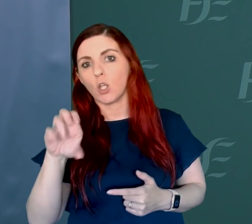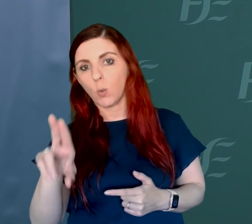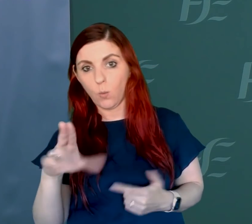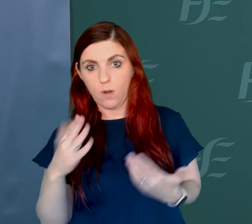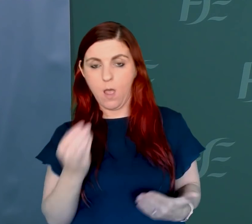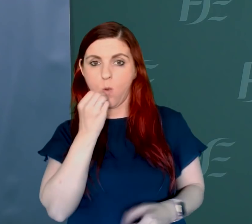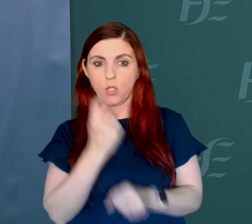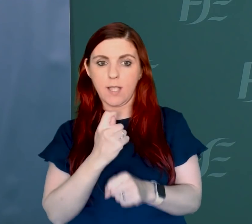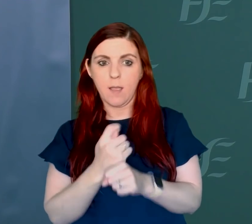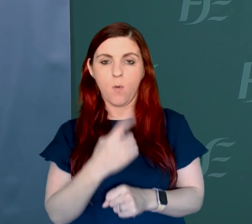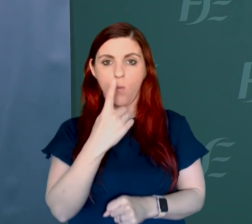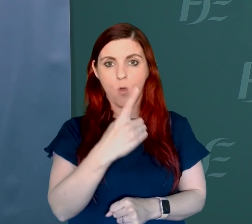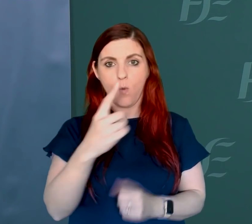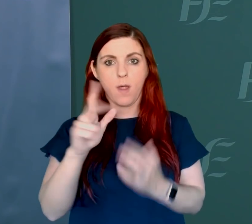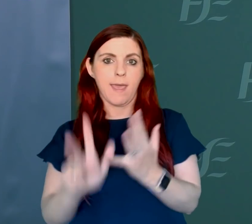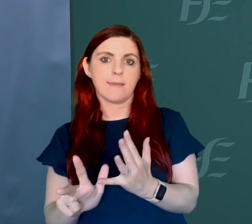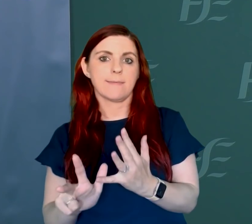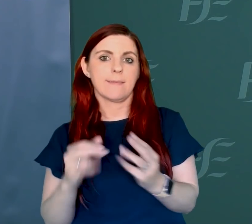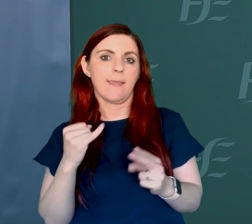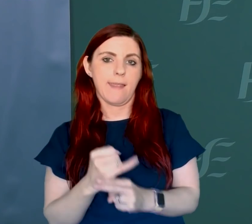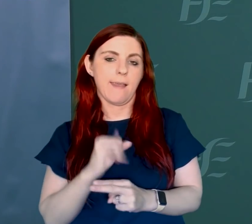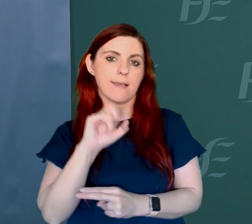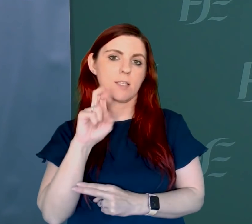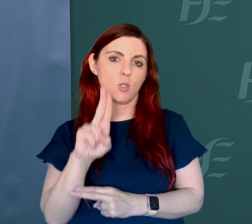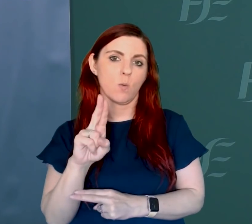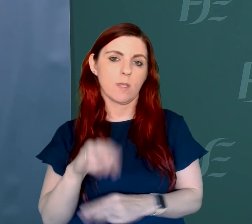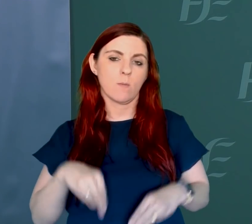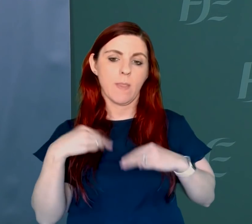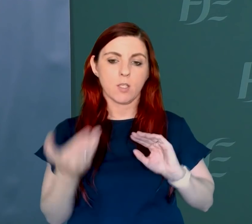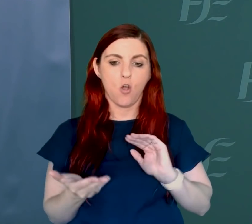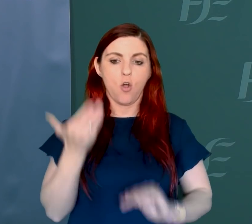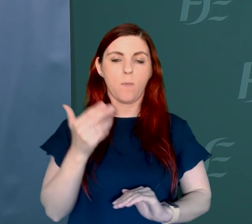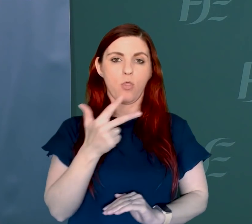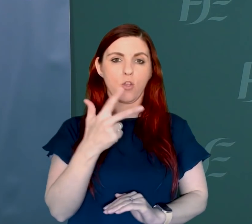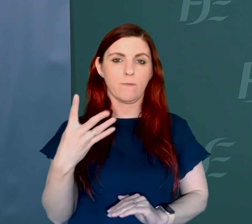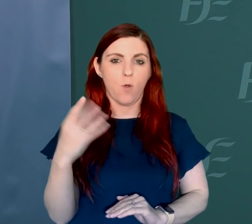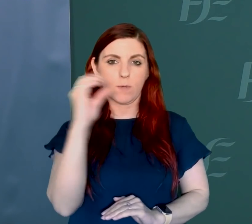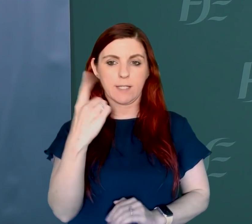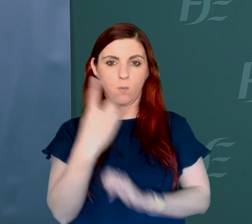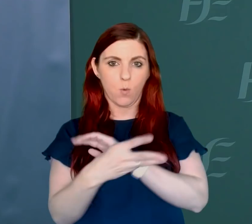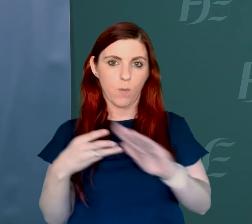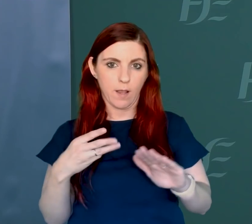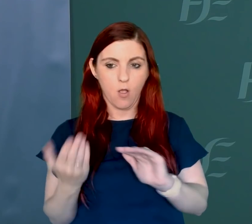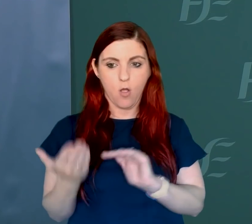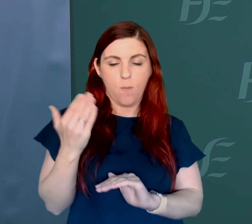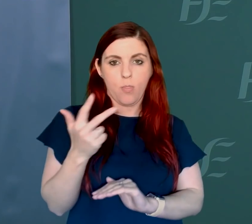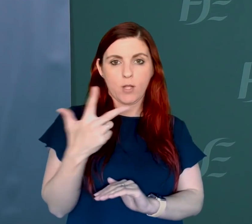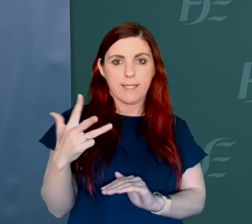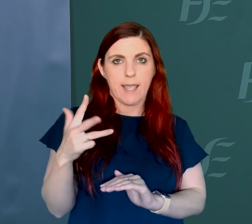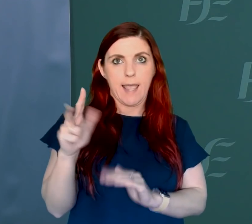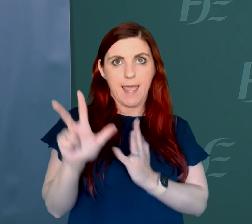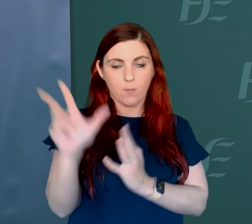lunchtime, 118 patients in ICU, up 34% on this day last week, and indeed up 38% on 2 weeks